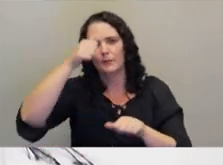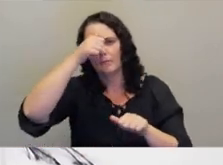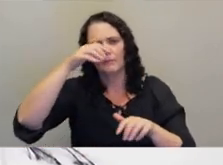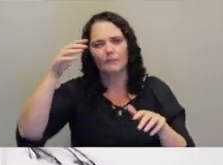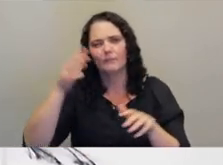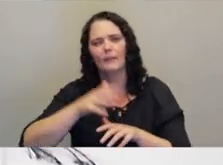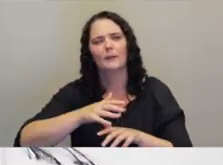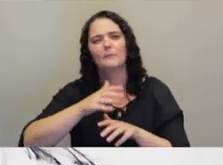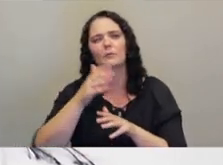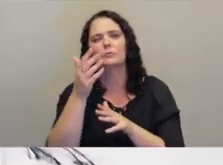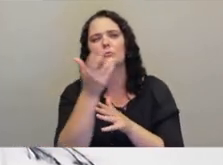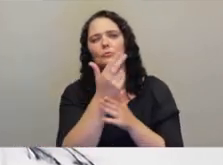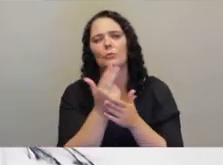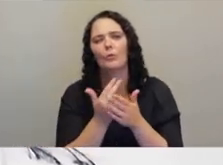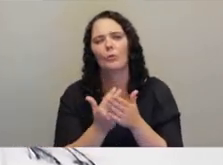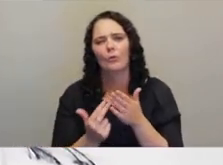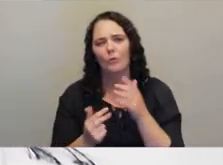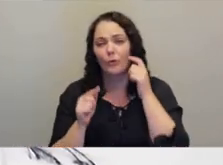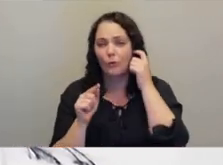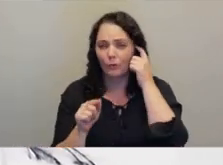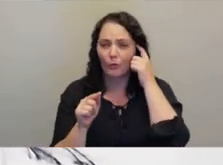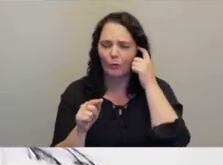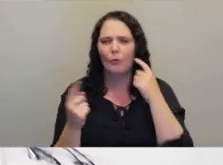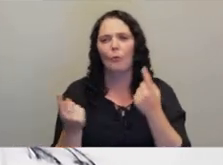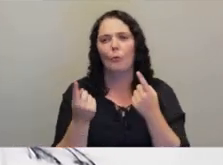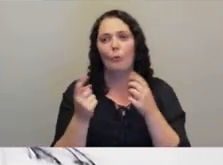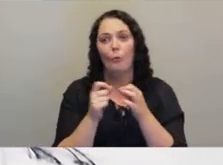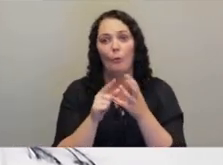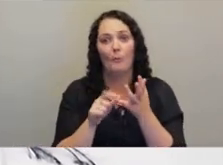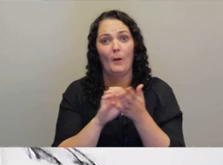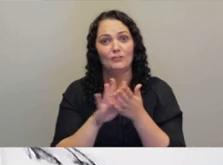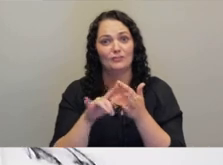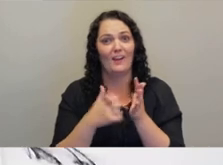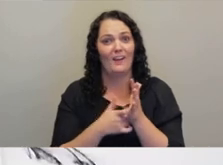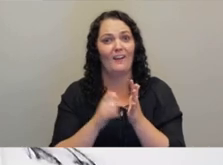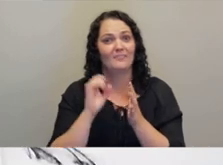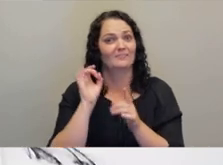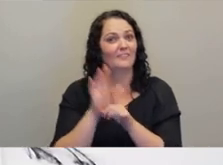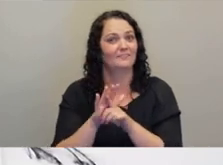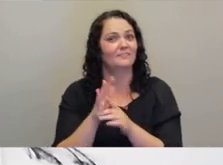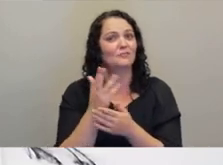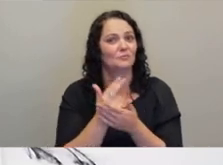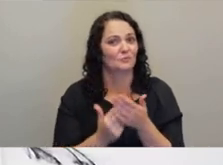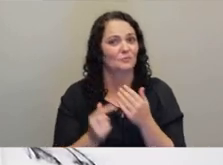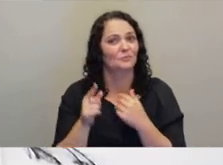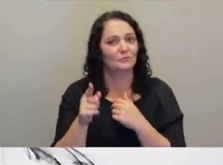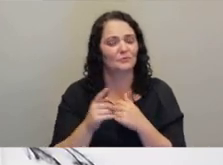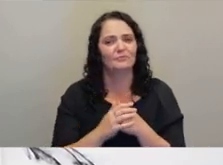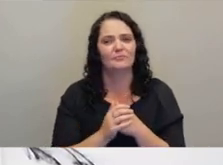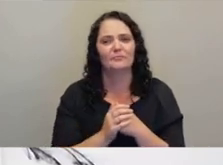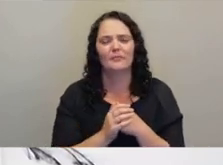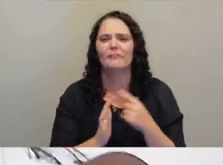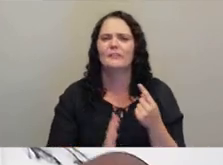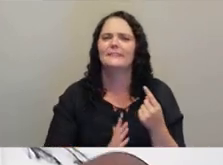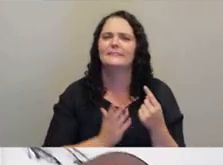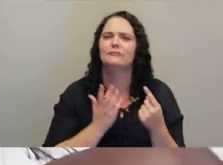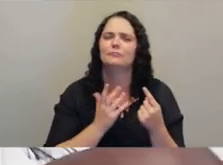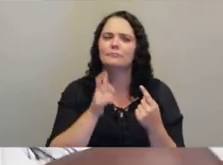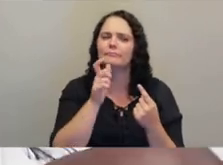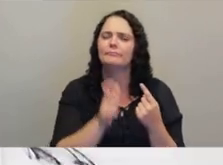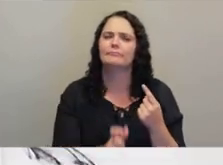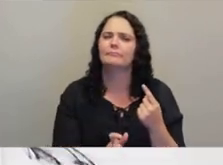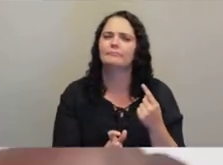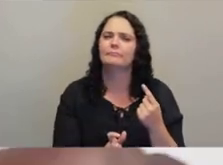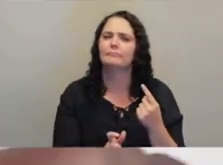very famous portrait of her that was painted by Boucher. But as a really interesting